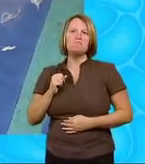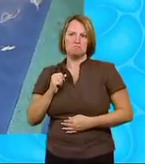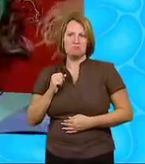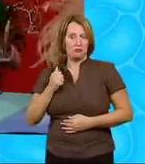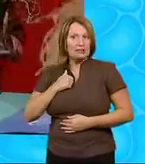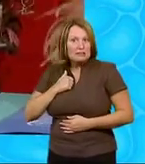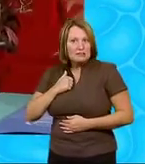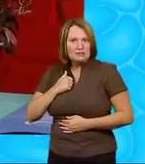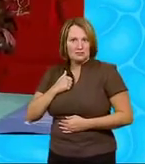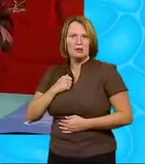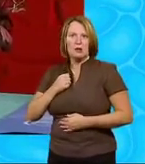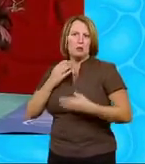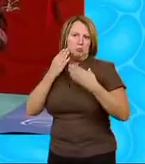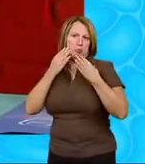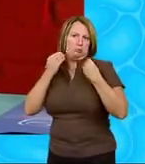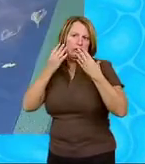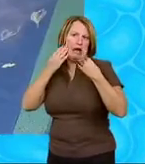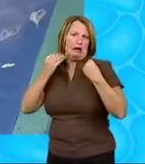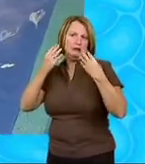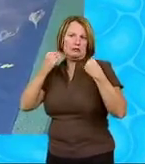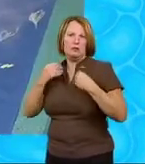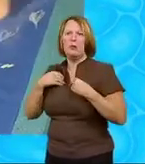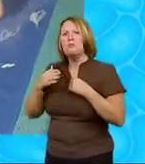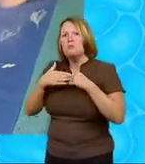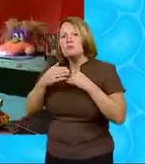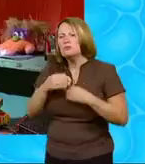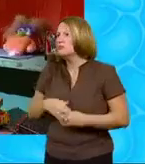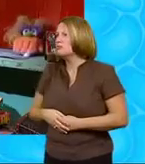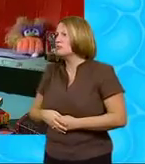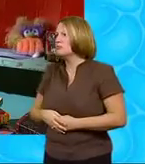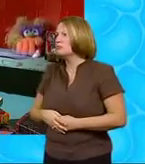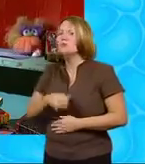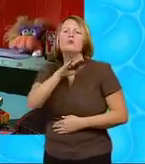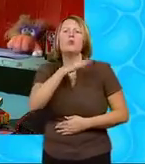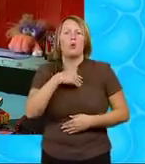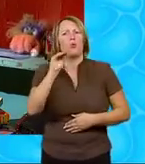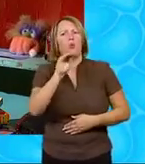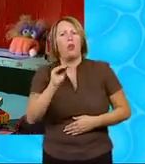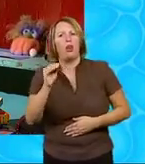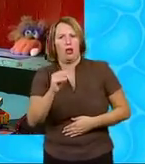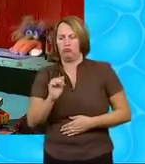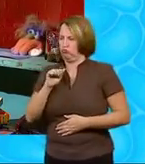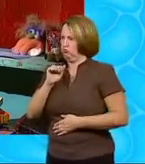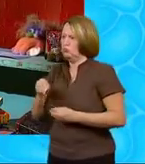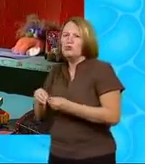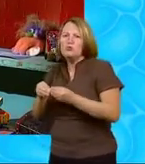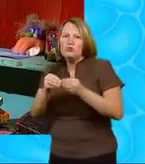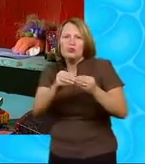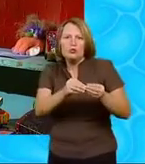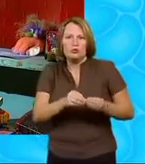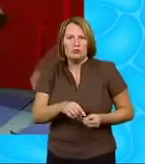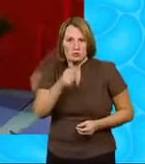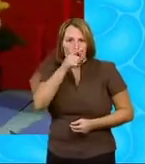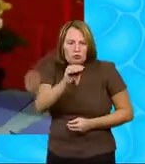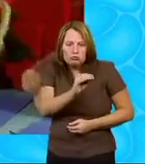I right? It's a pretty cat. Can I have some cotton wool, please, Chris? Yeah. There you go. Now, what you can do with